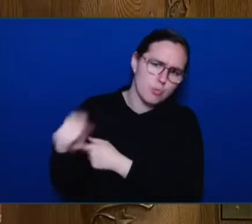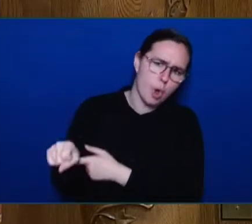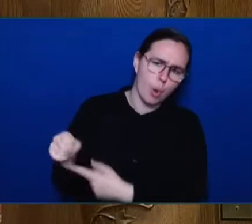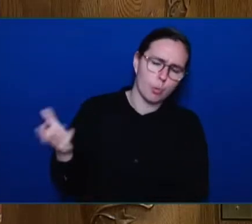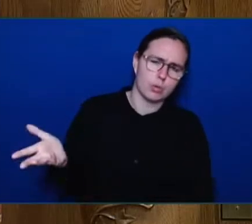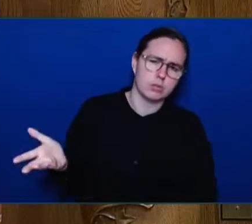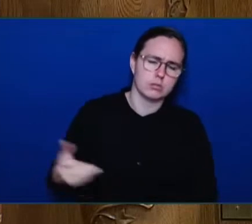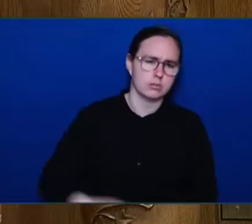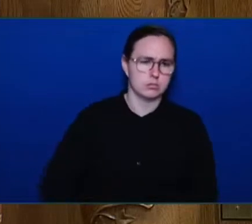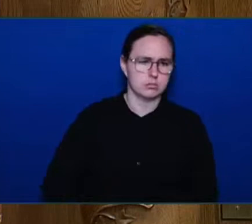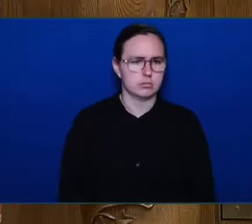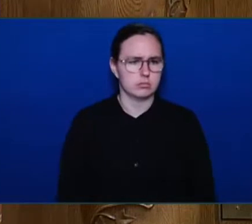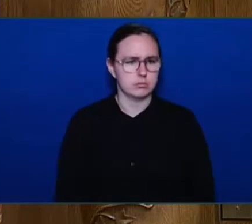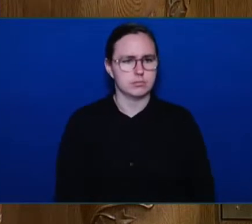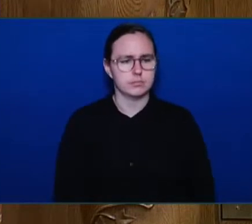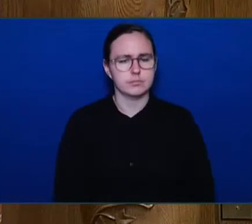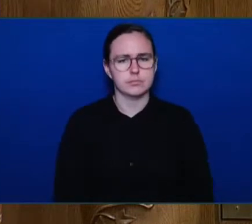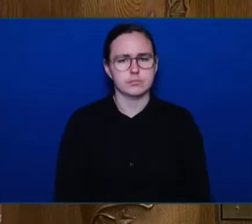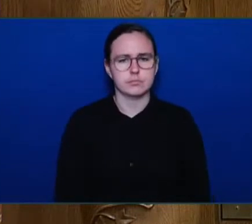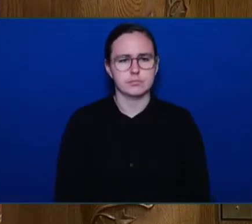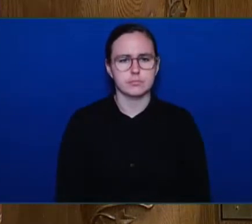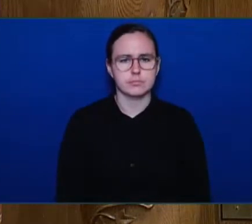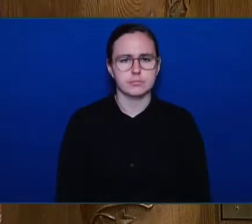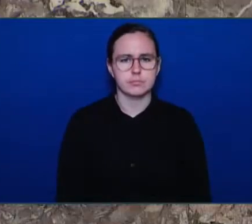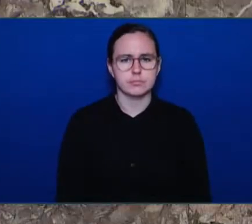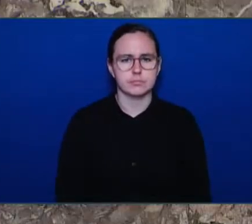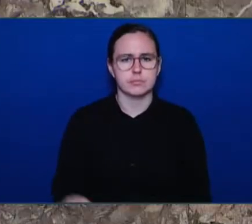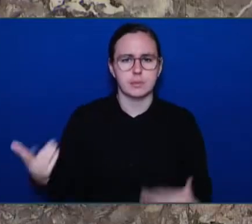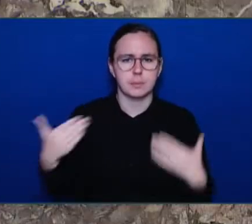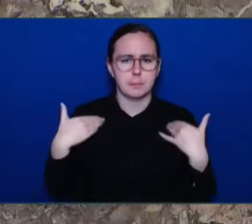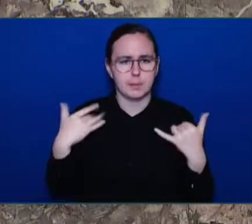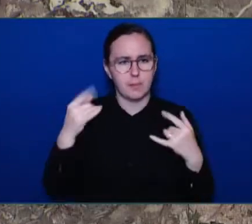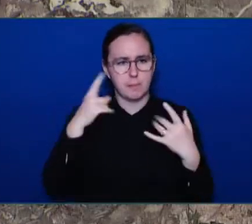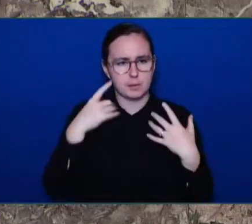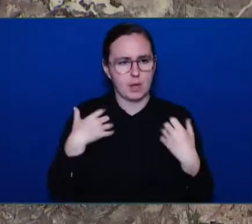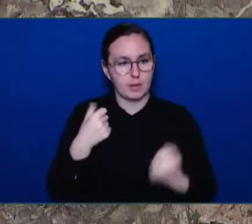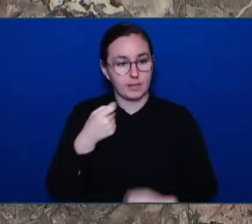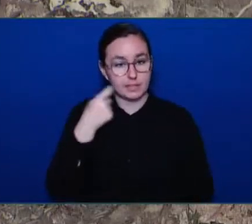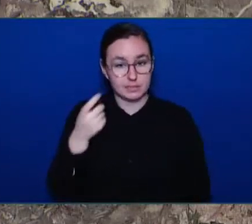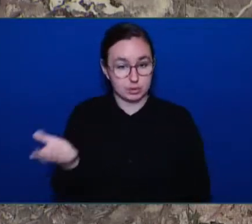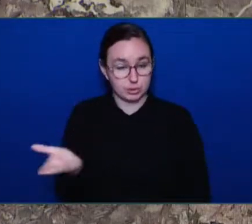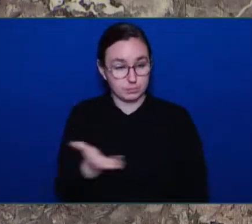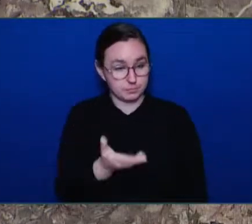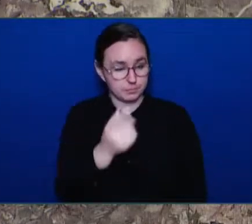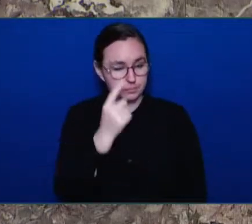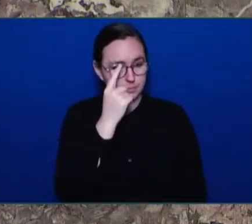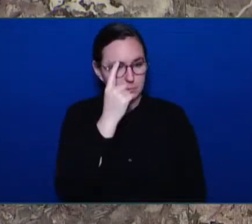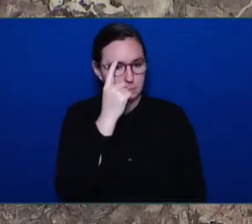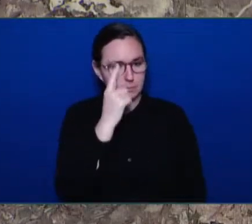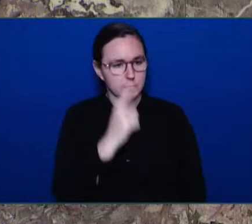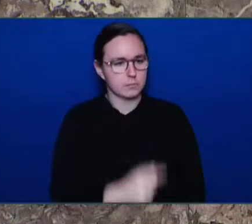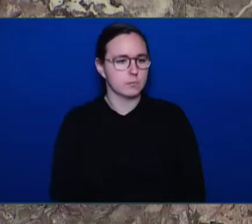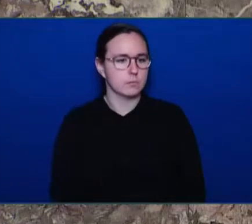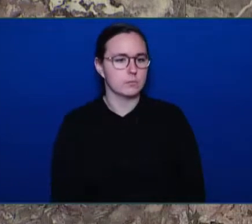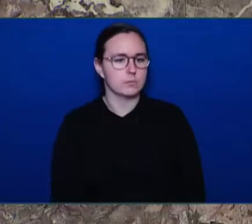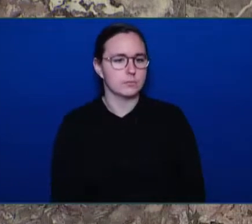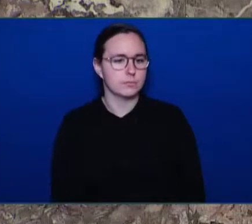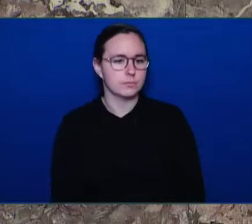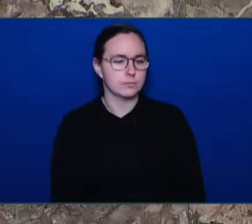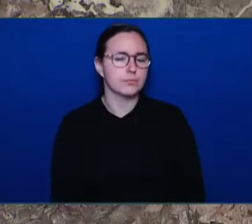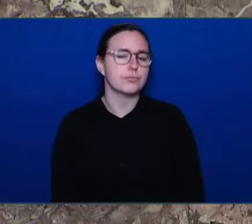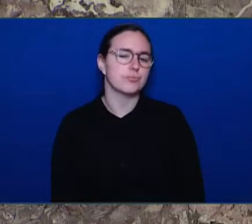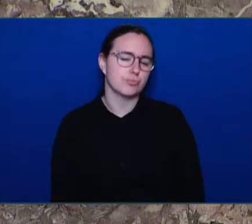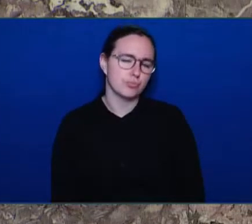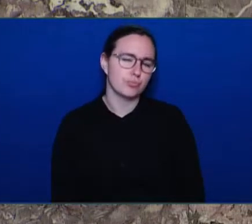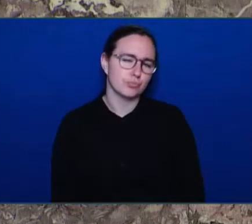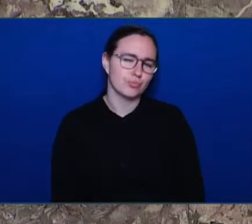Minister of Mental Health and Addictions. Thank you, Mr. Speaker. Allow me to address, first of all, the beginning part of the